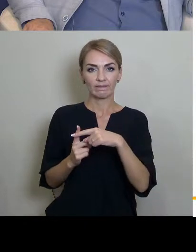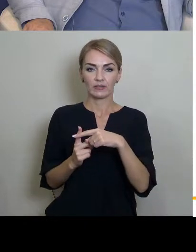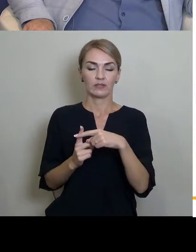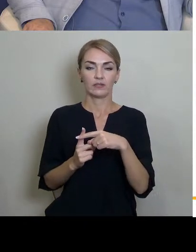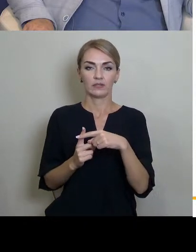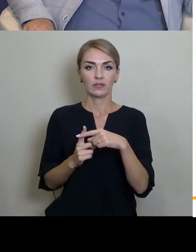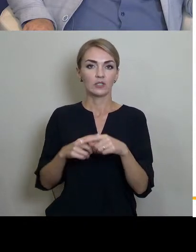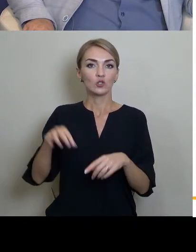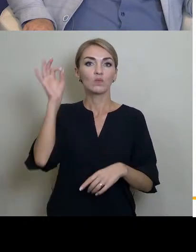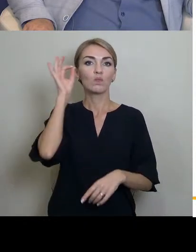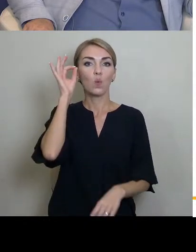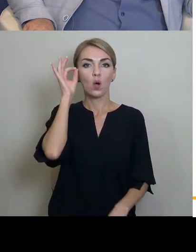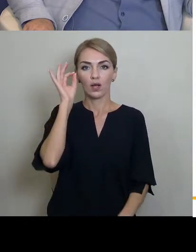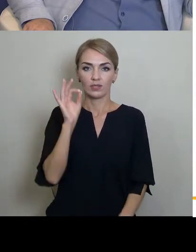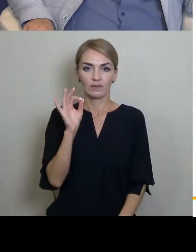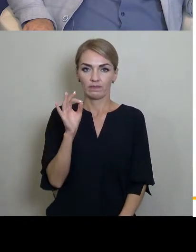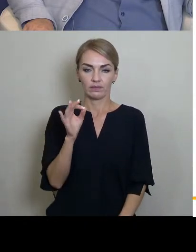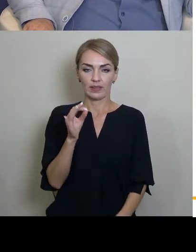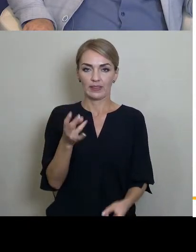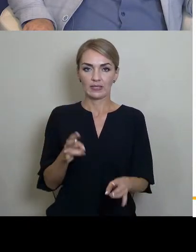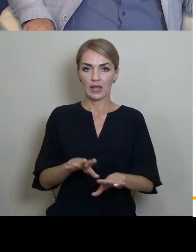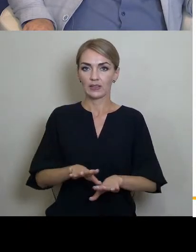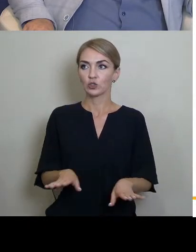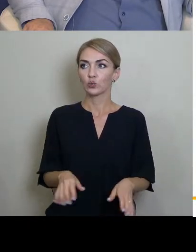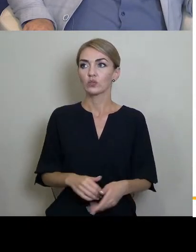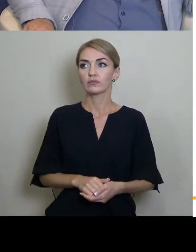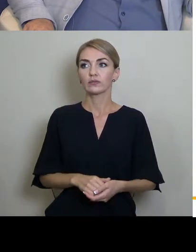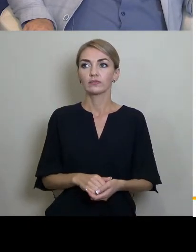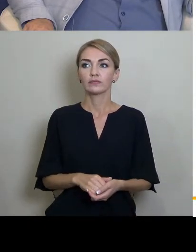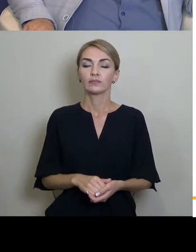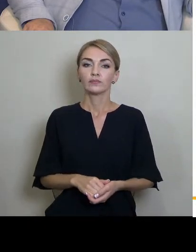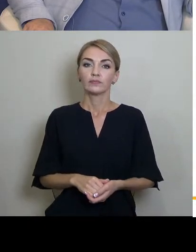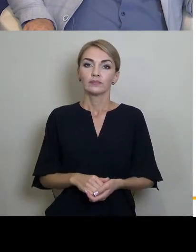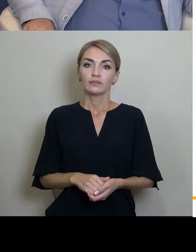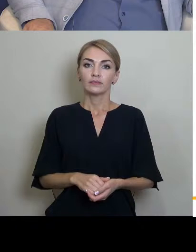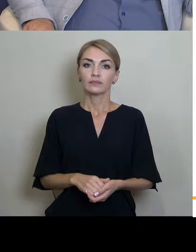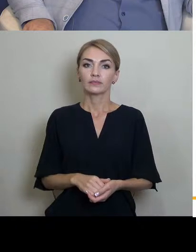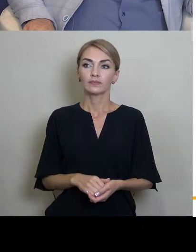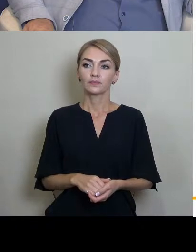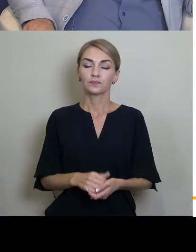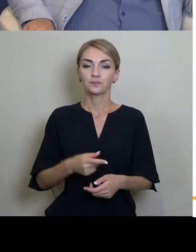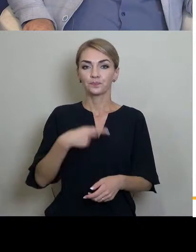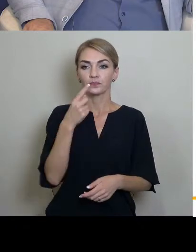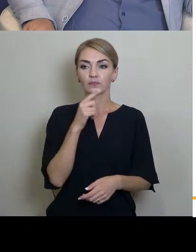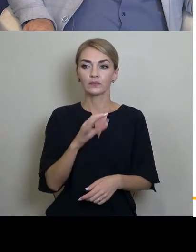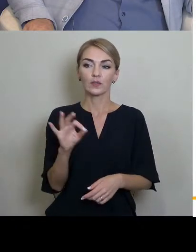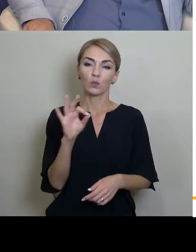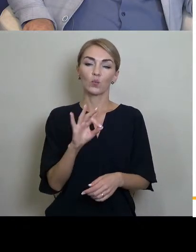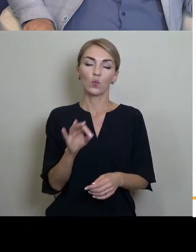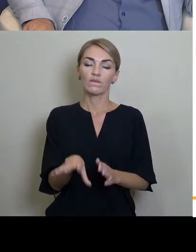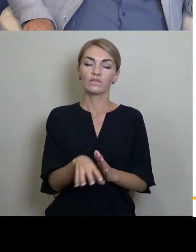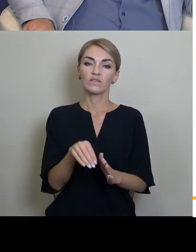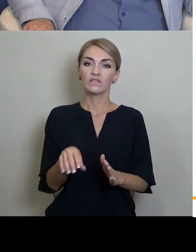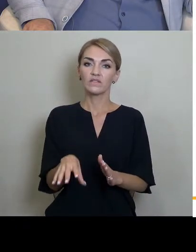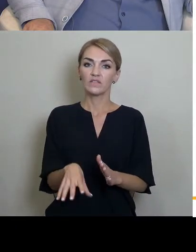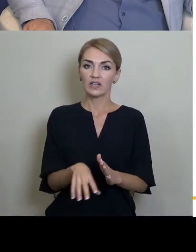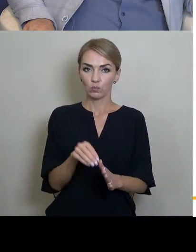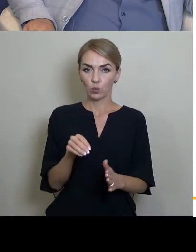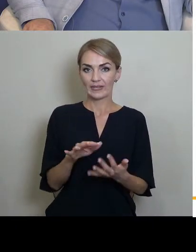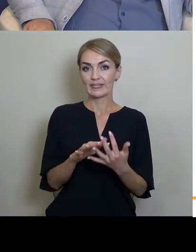Thank God we got rid of that, because there are no good memories about it. And when you talk about the